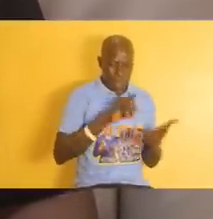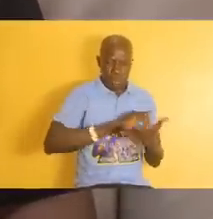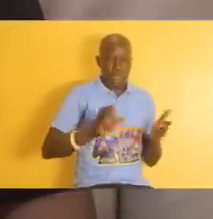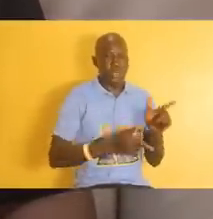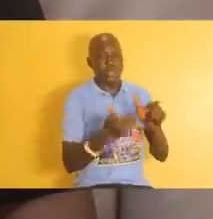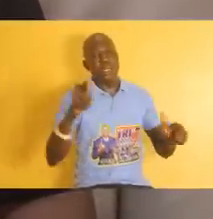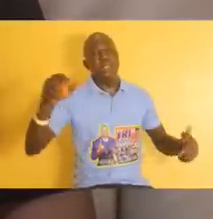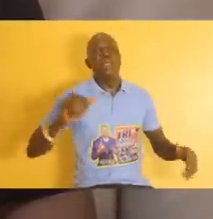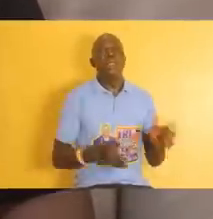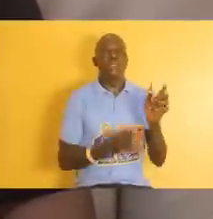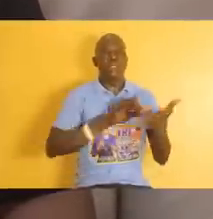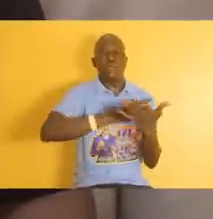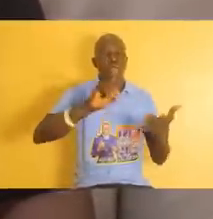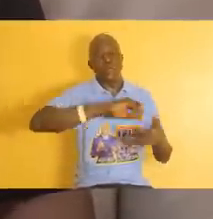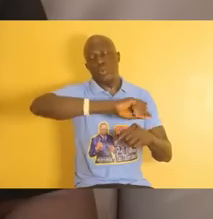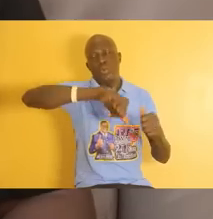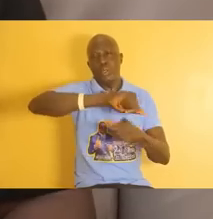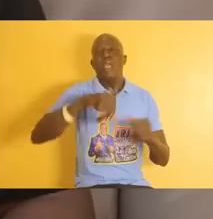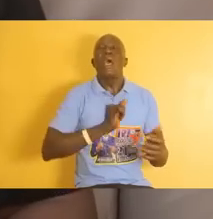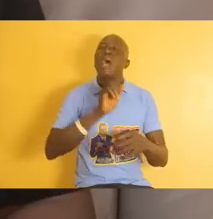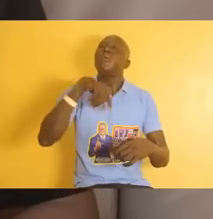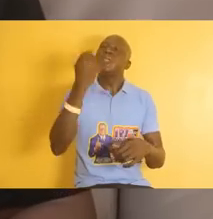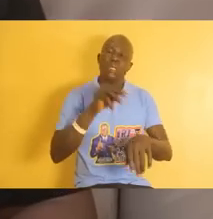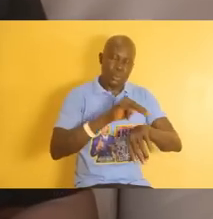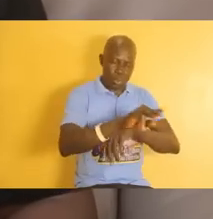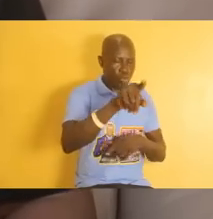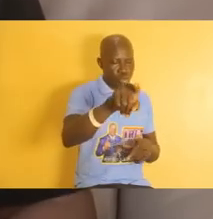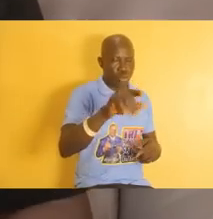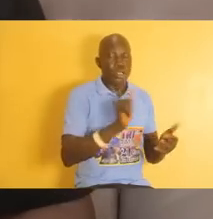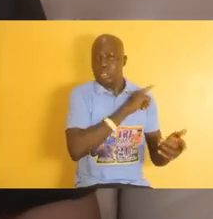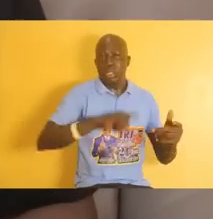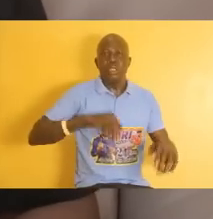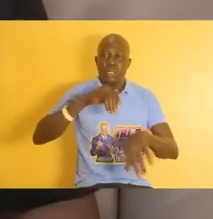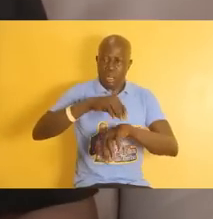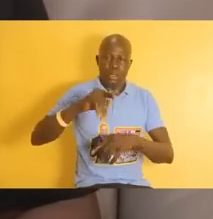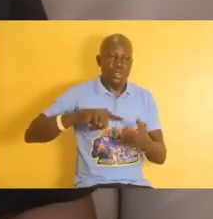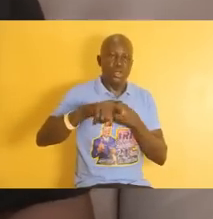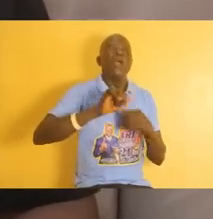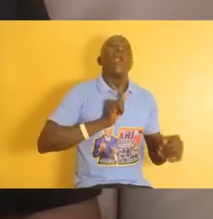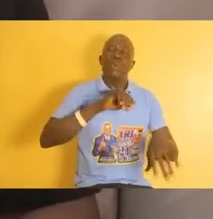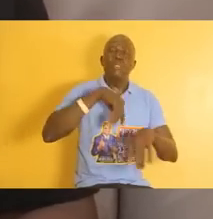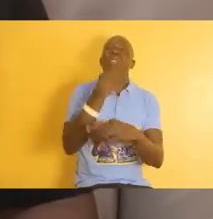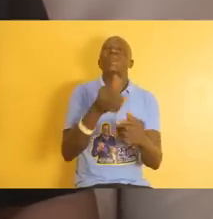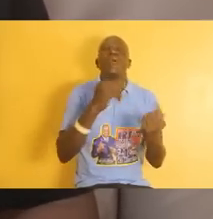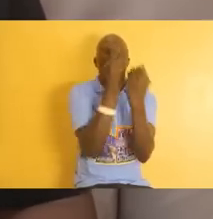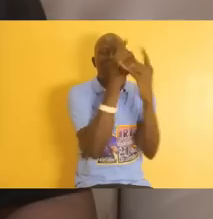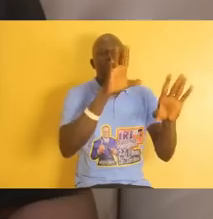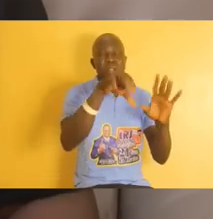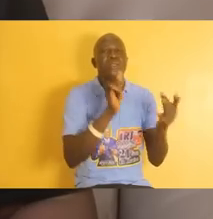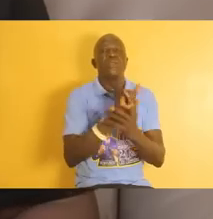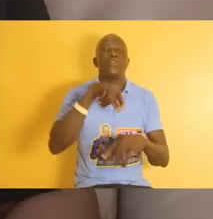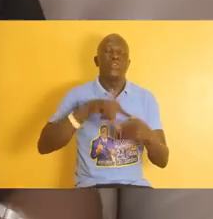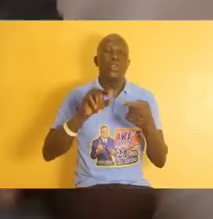This is anointing. Ọ̀sẹ̀ òróró lele. Èmi dẹ̀ ti jẹ́ iṣẹ́. And I have delivered the message. Tolúwa rán mi sí